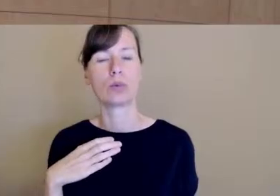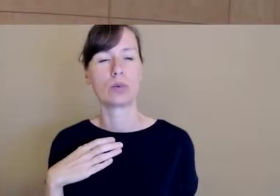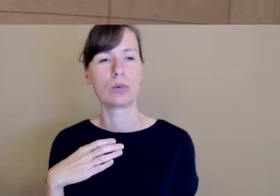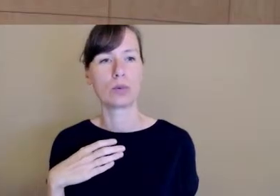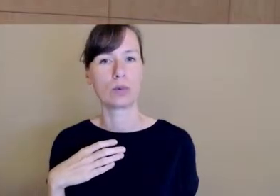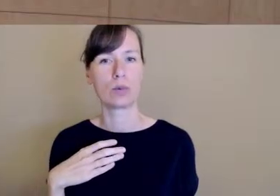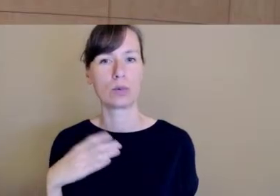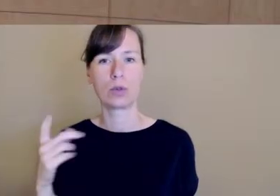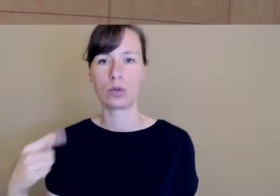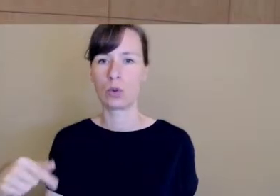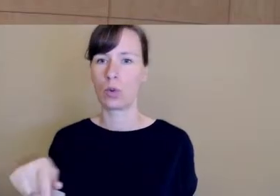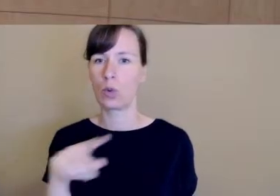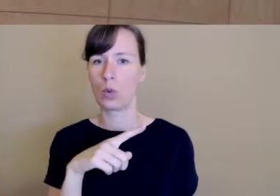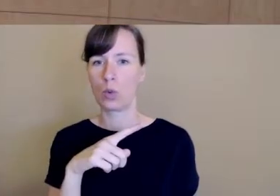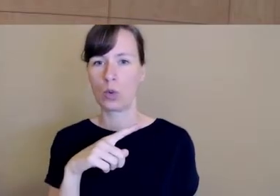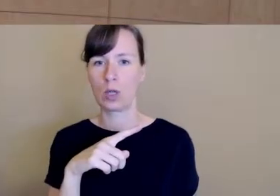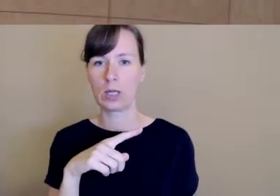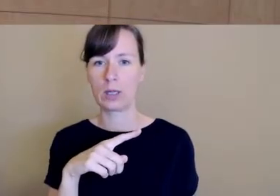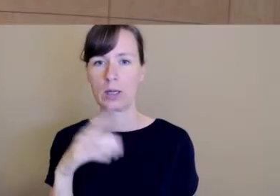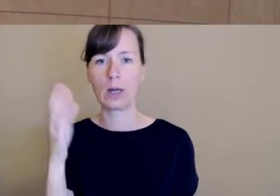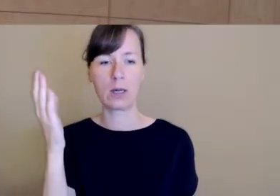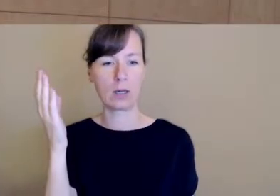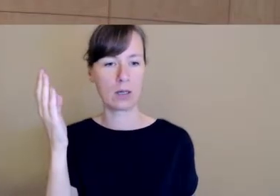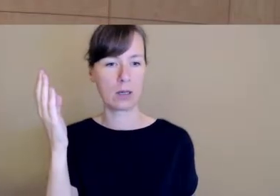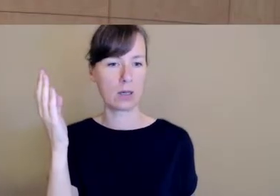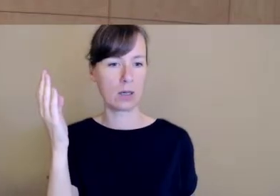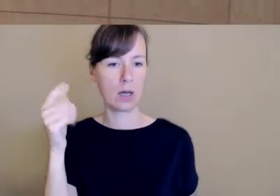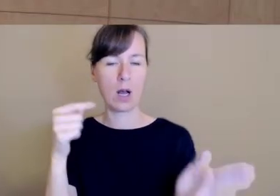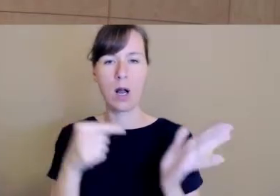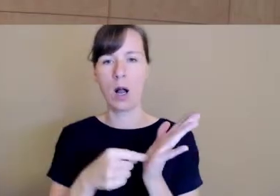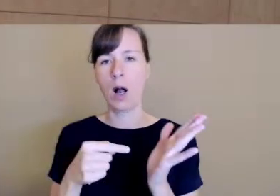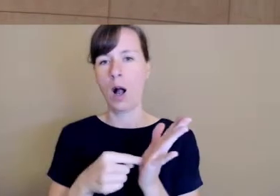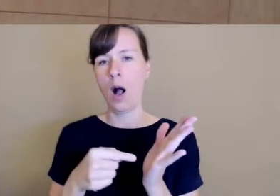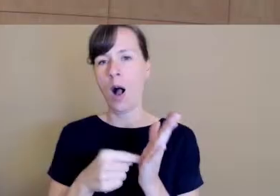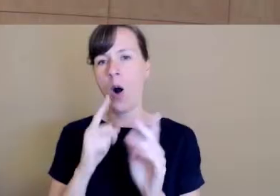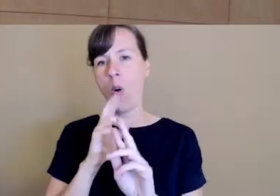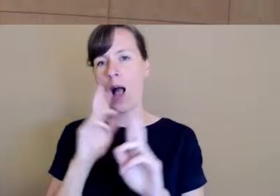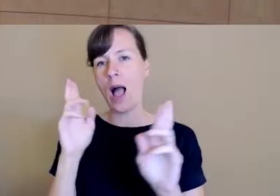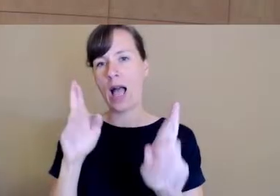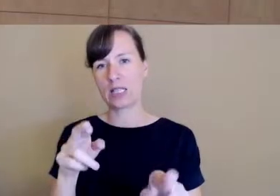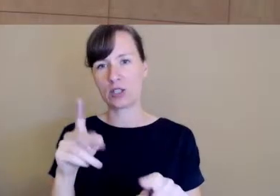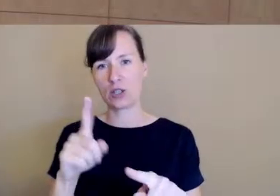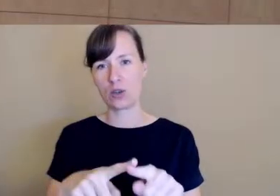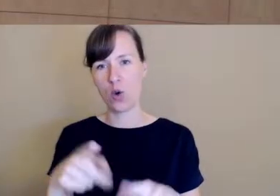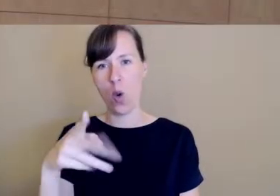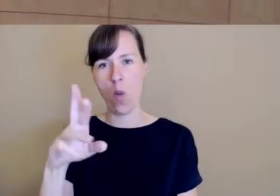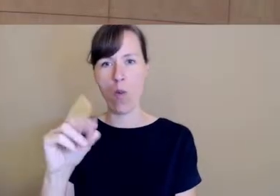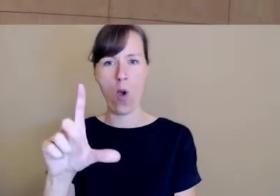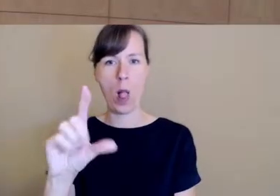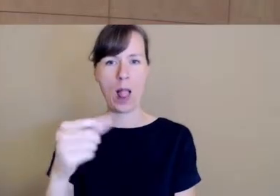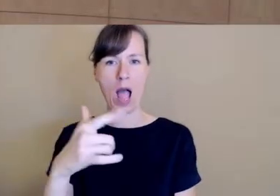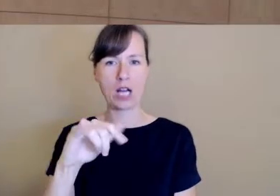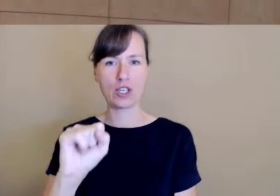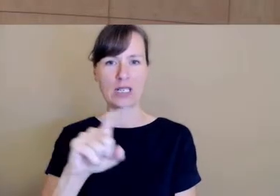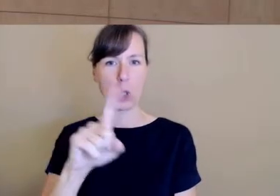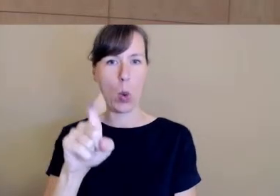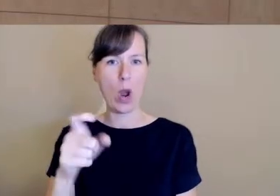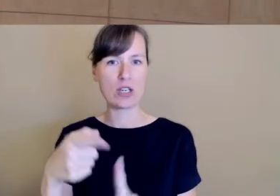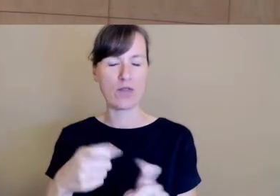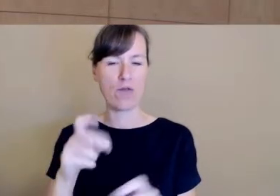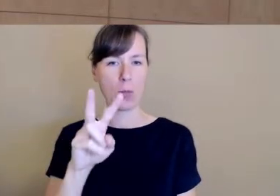we owe an answer to the Prologis question from 2023.